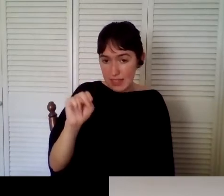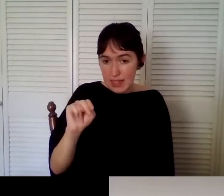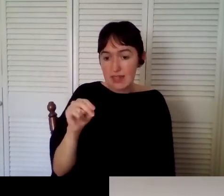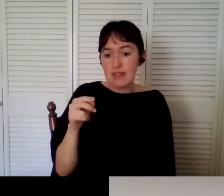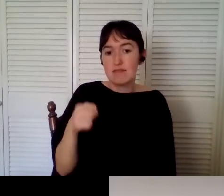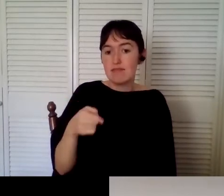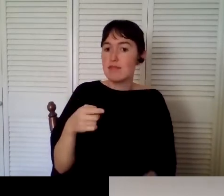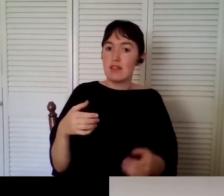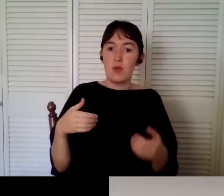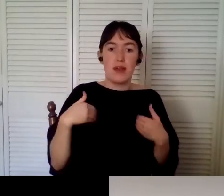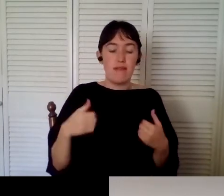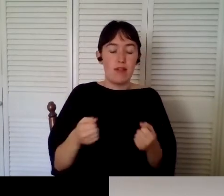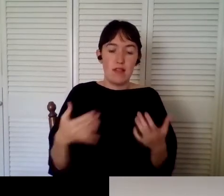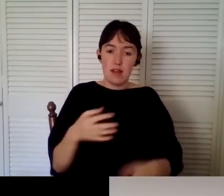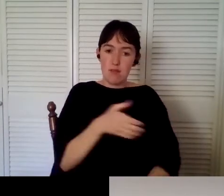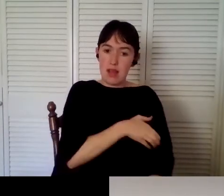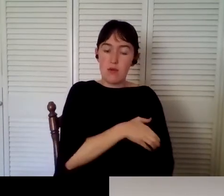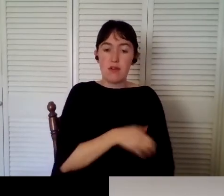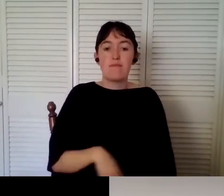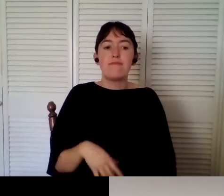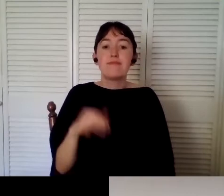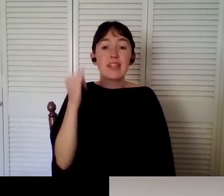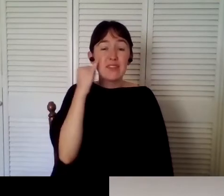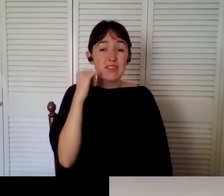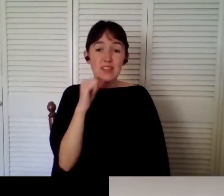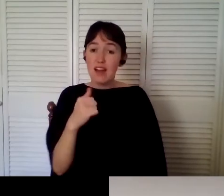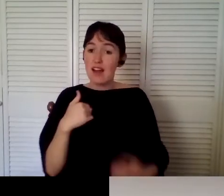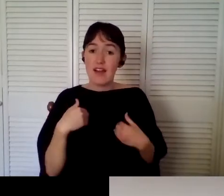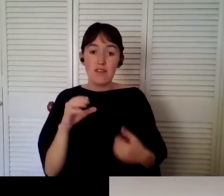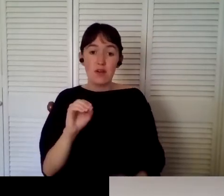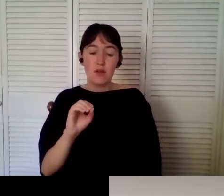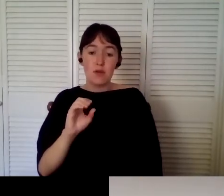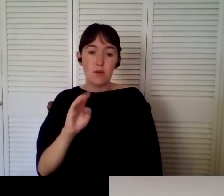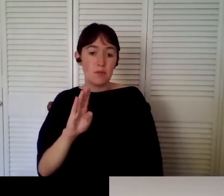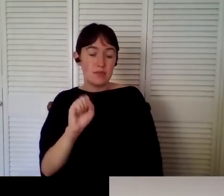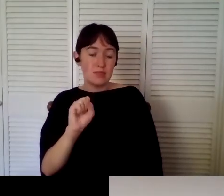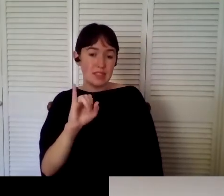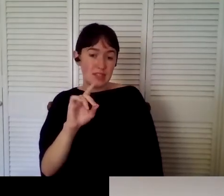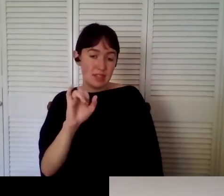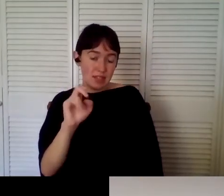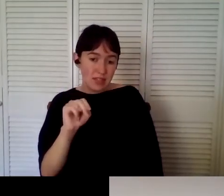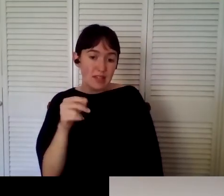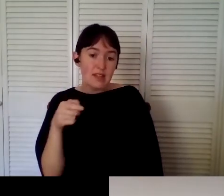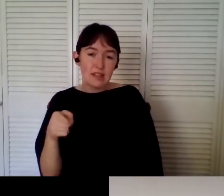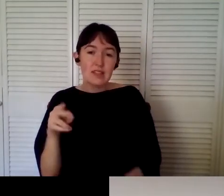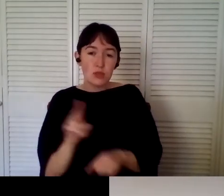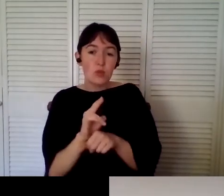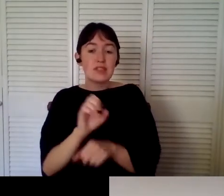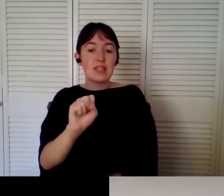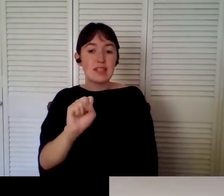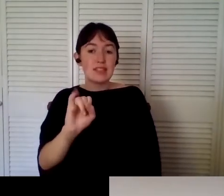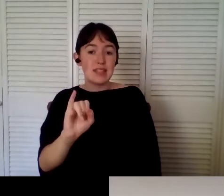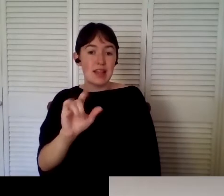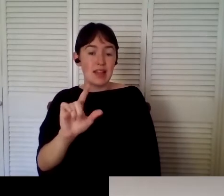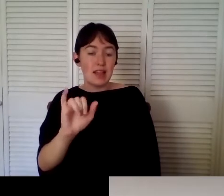rocks like flint or chert. Silica-based rocks fracture in a predictable way,